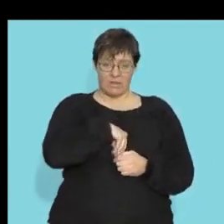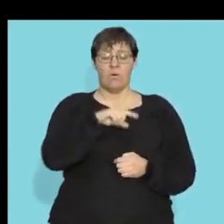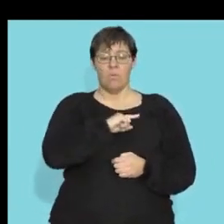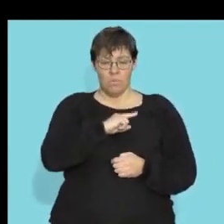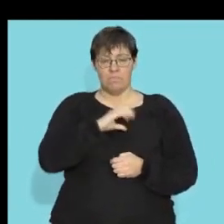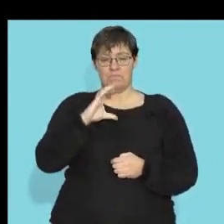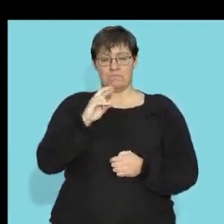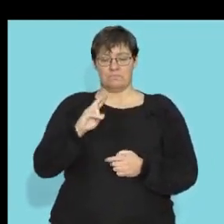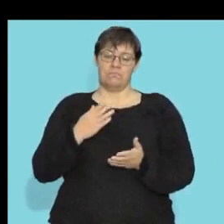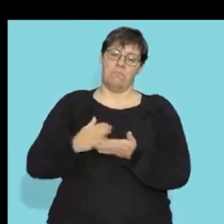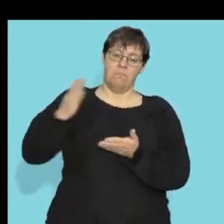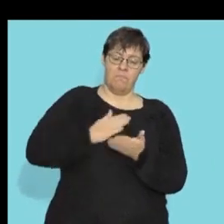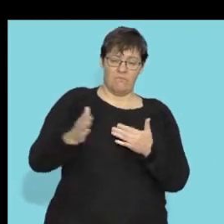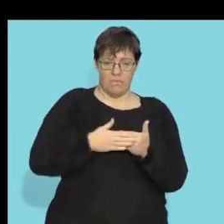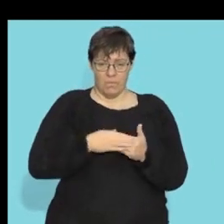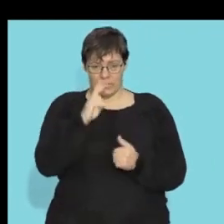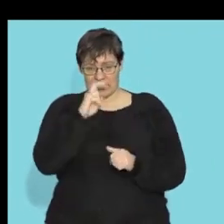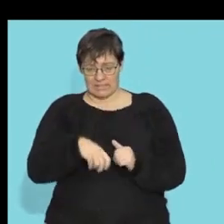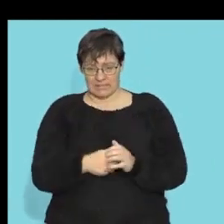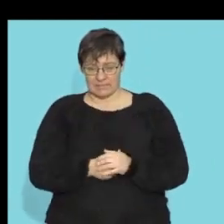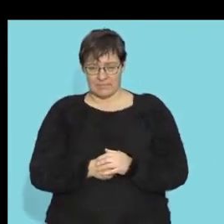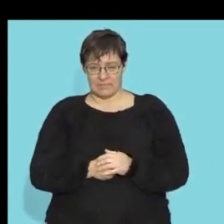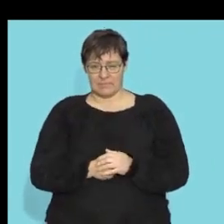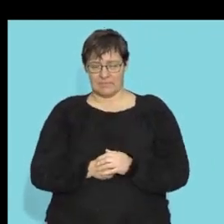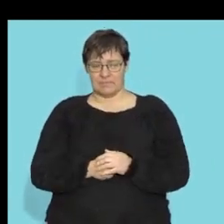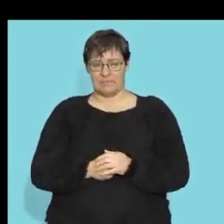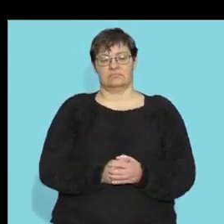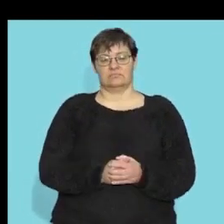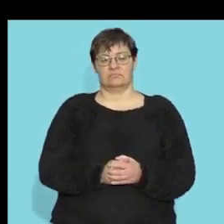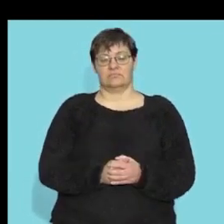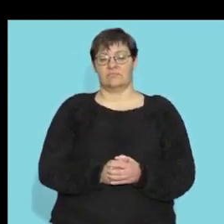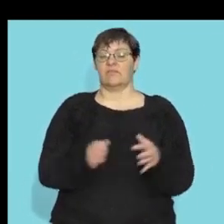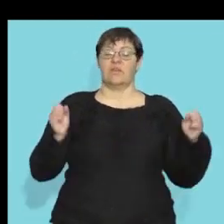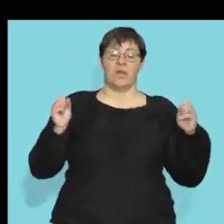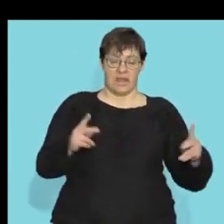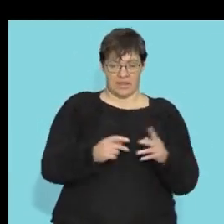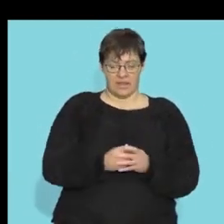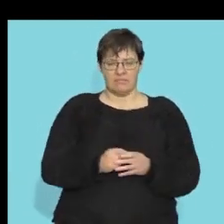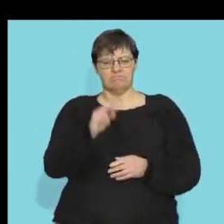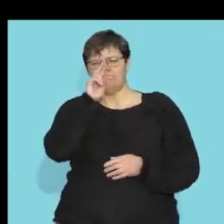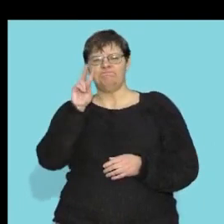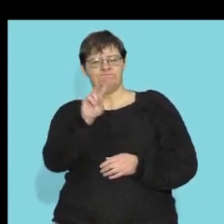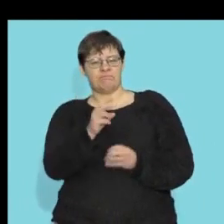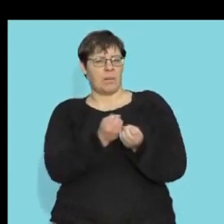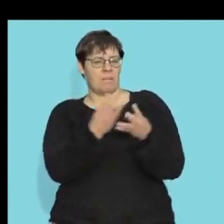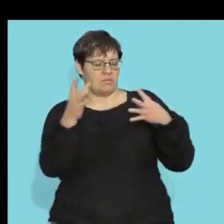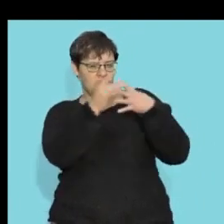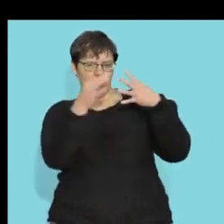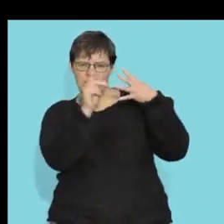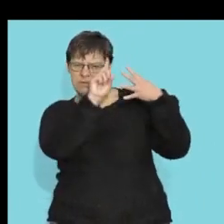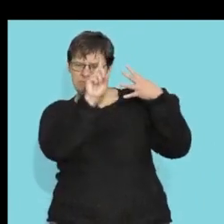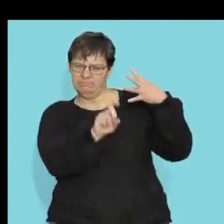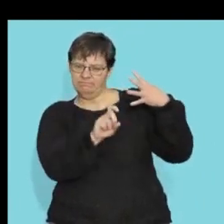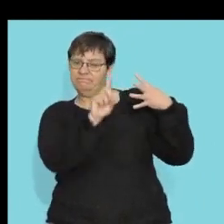in because I need to get more carbon dioxide out. All right, guys, if we have a look at this multiple choice